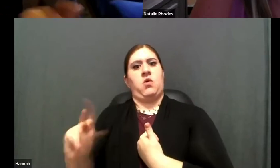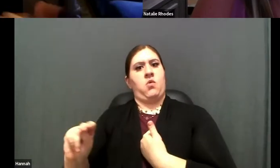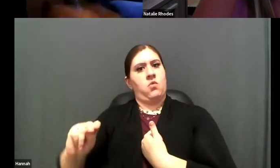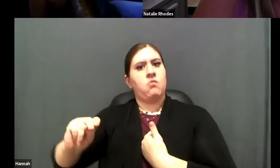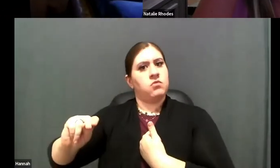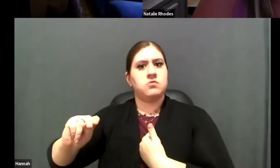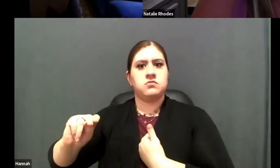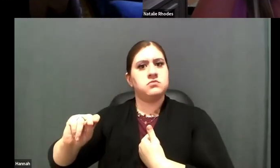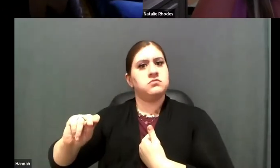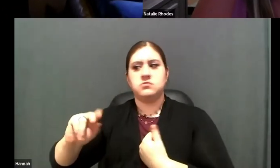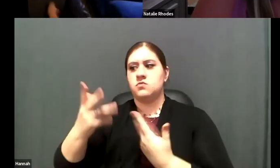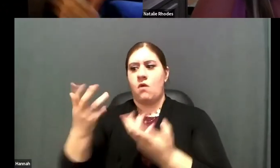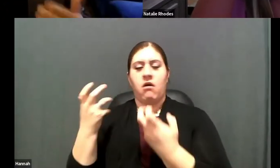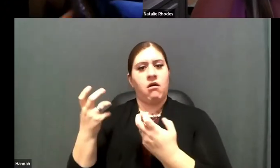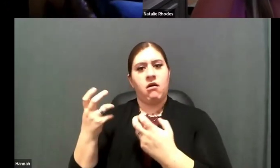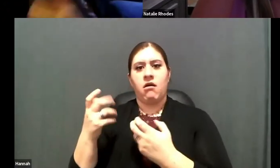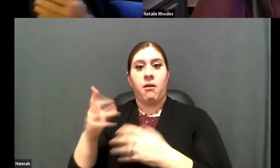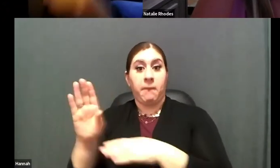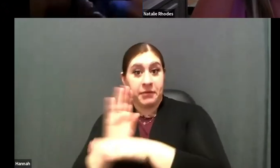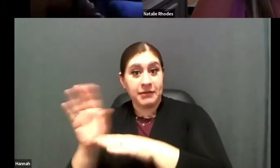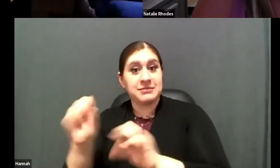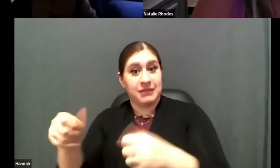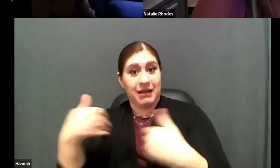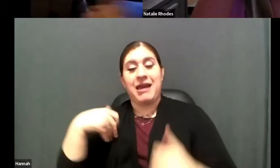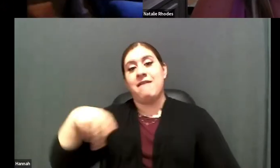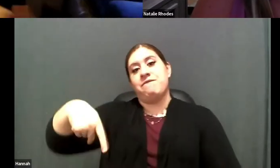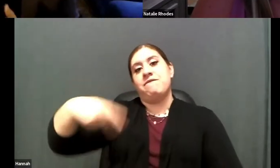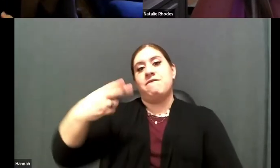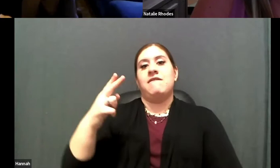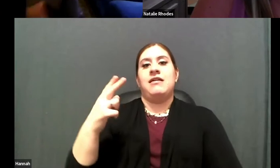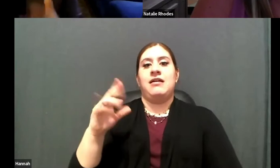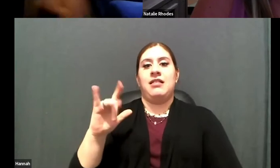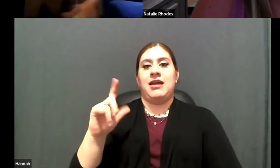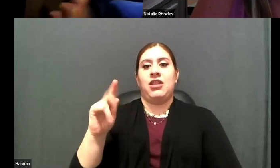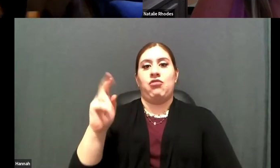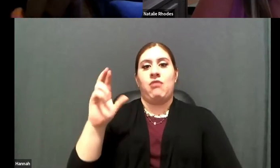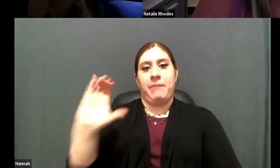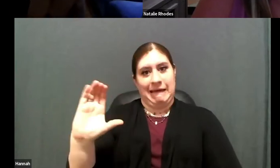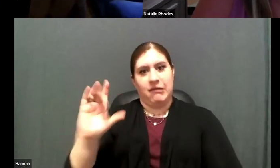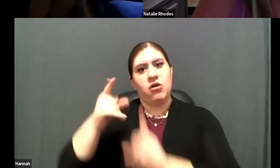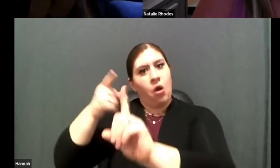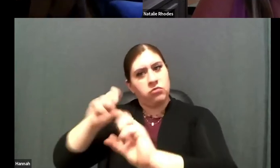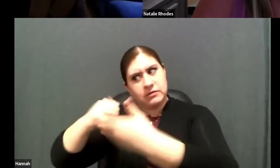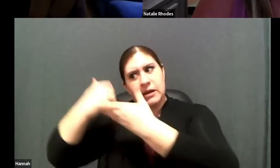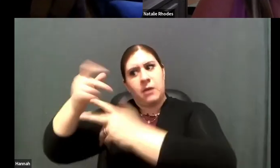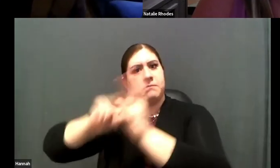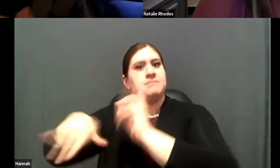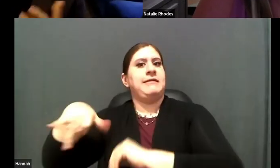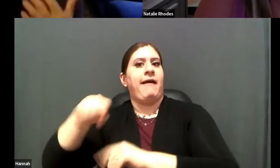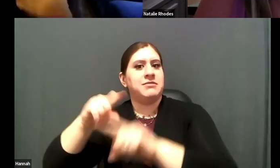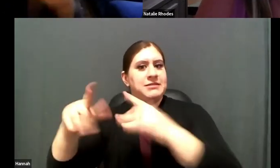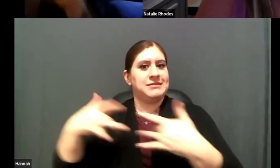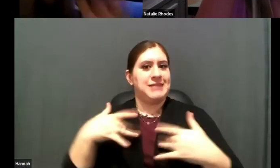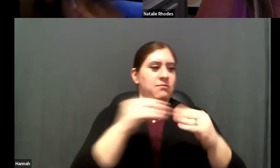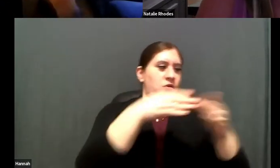profit. Now, that's not to say that businesses can't have philanthropic, you know, goals, and they absolutely do. Yeah.